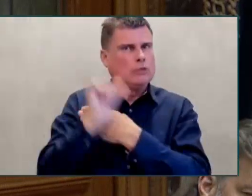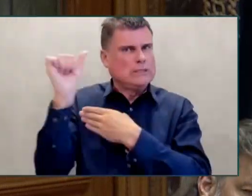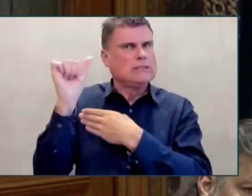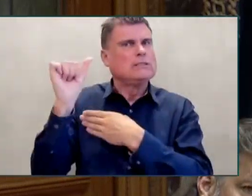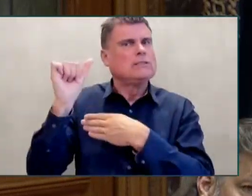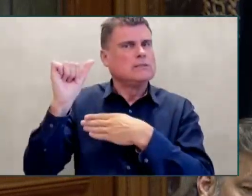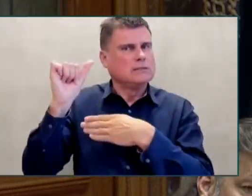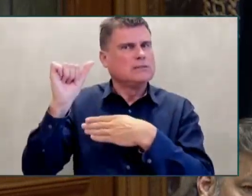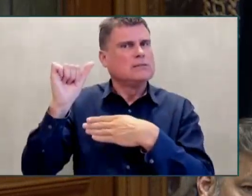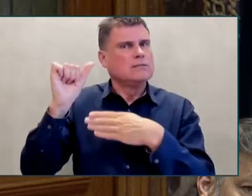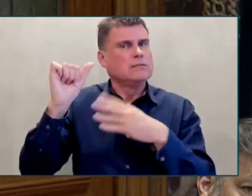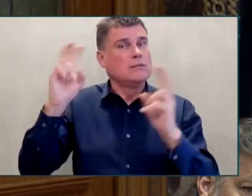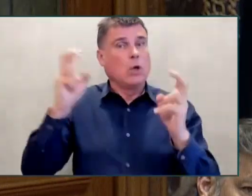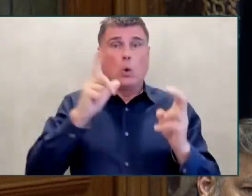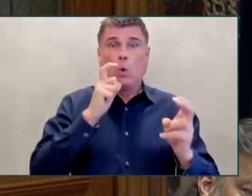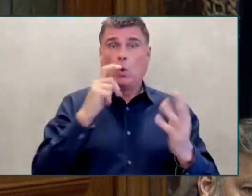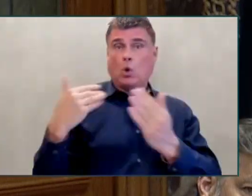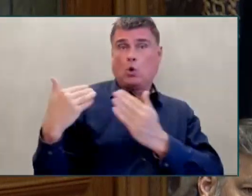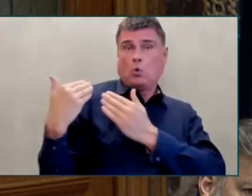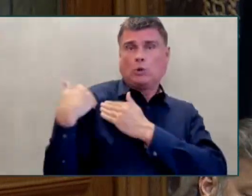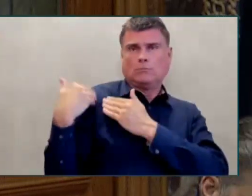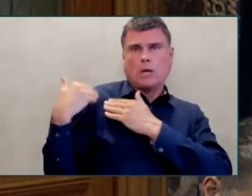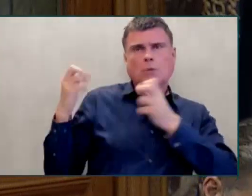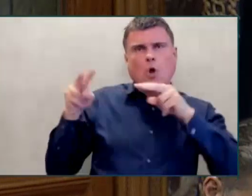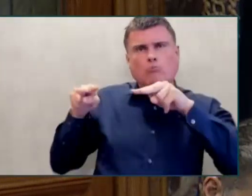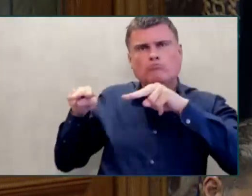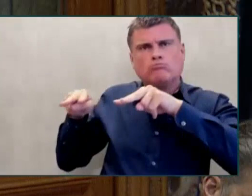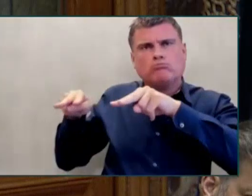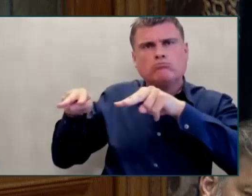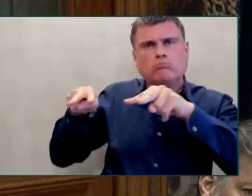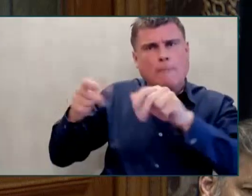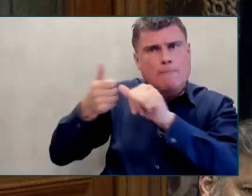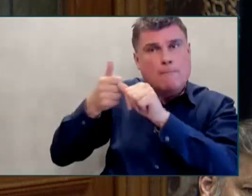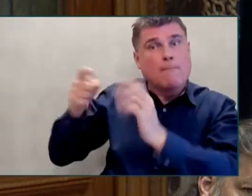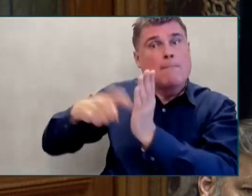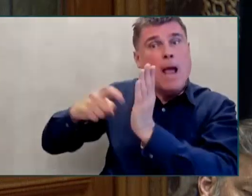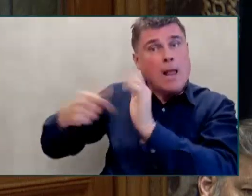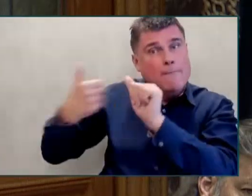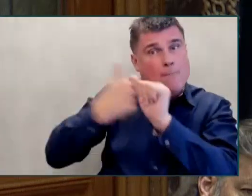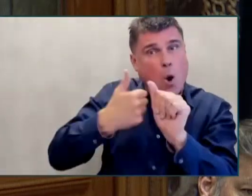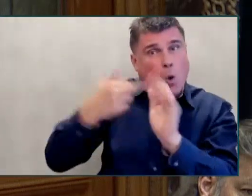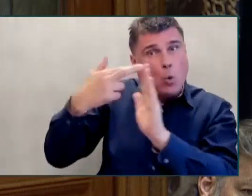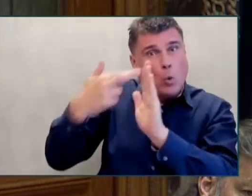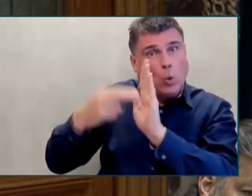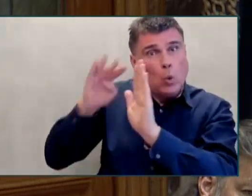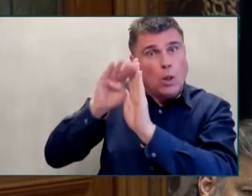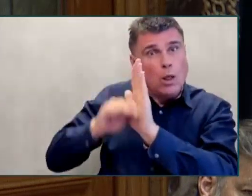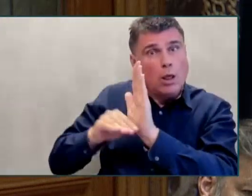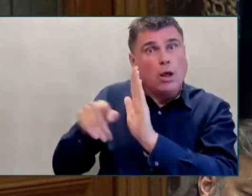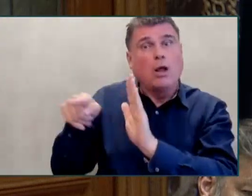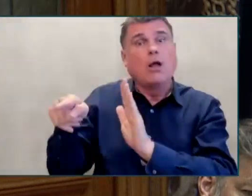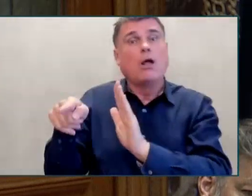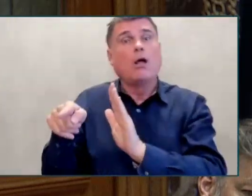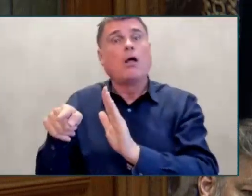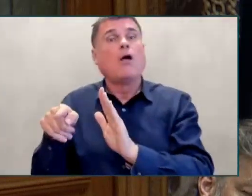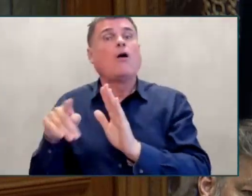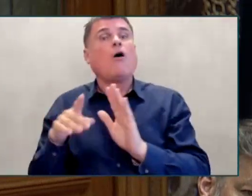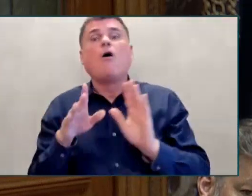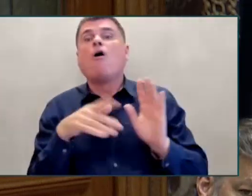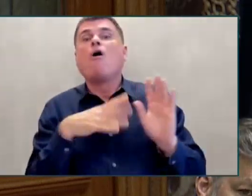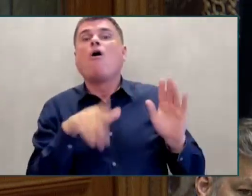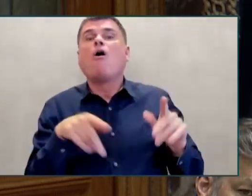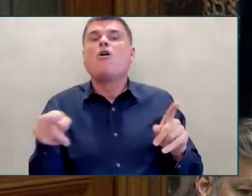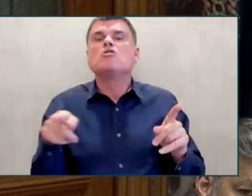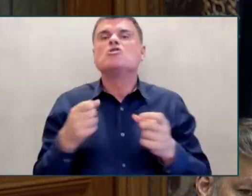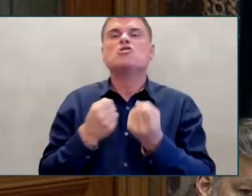interest, instead serves the interests of industry. At Mount Polley, BC had the largest mining disaster